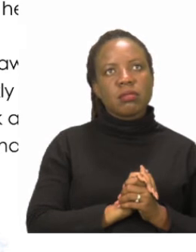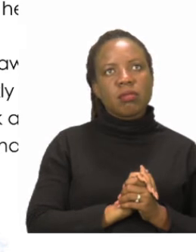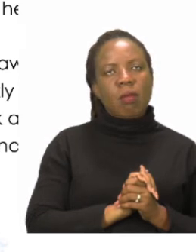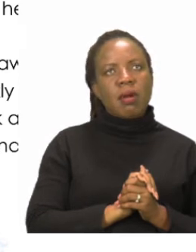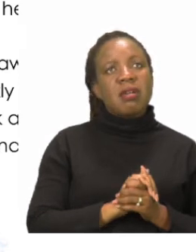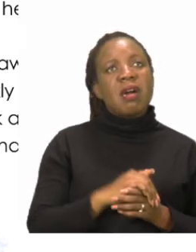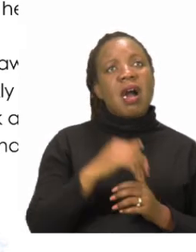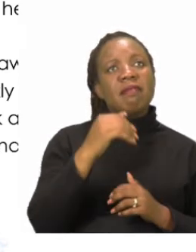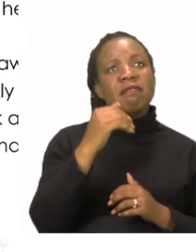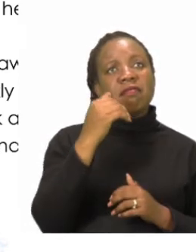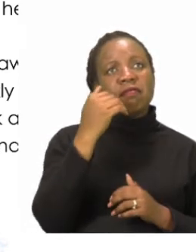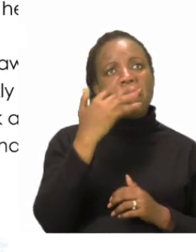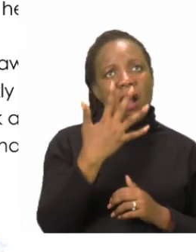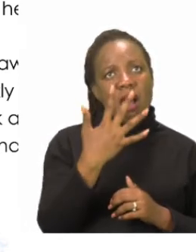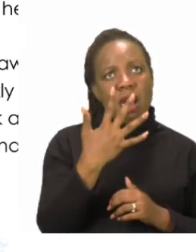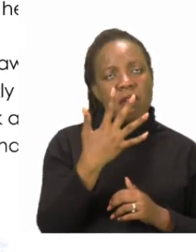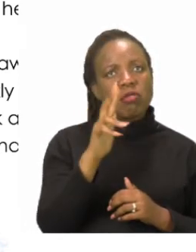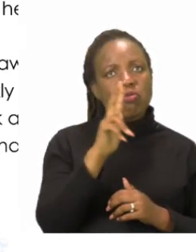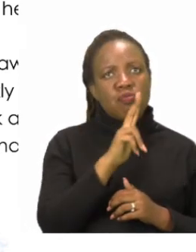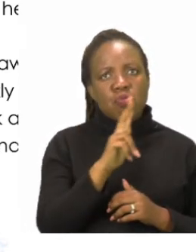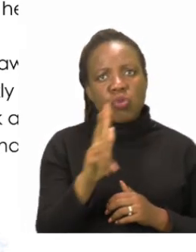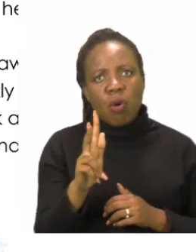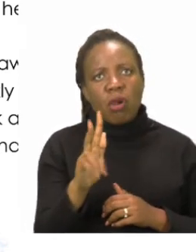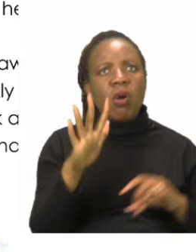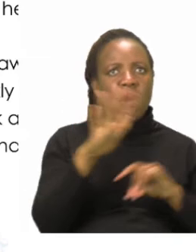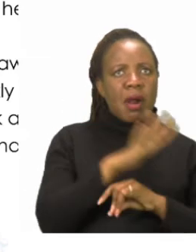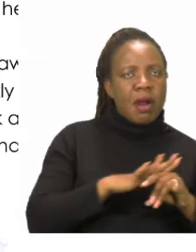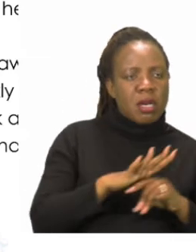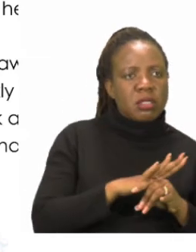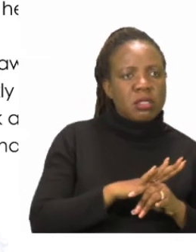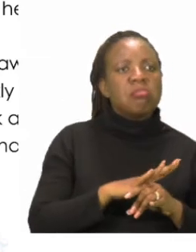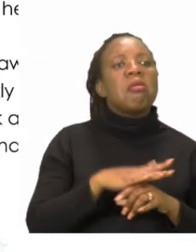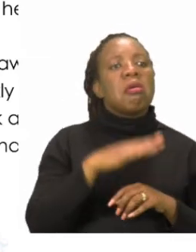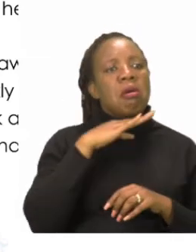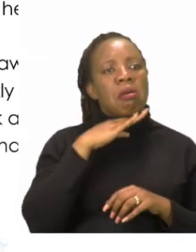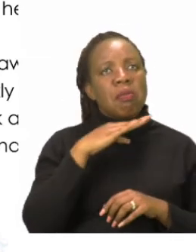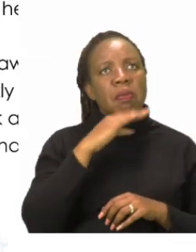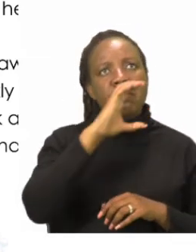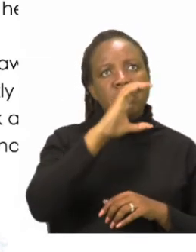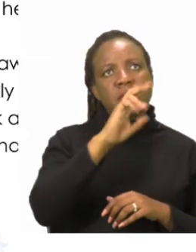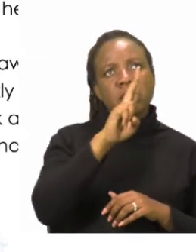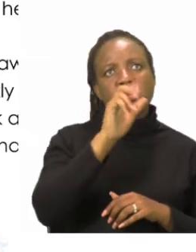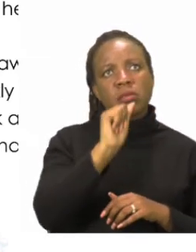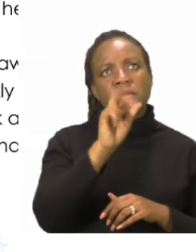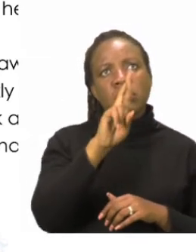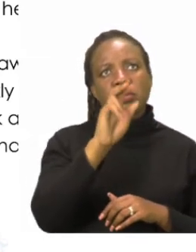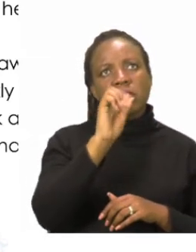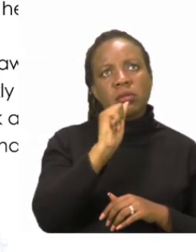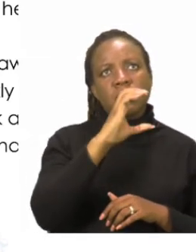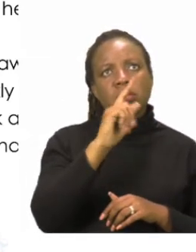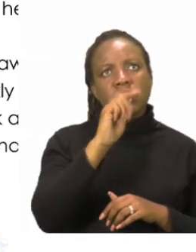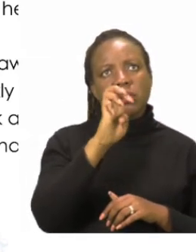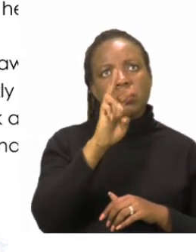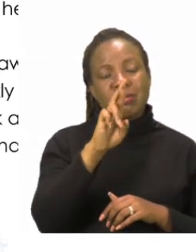characters from the story. Write 5 characters from the story. Question